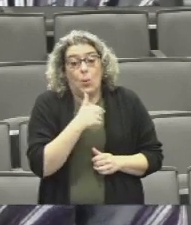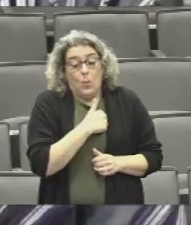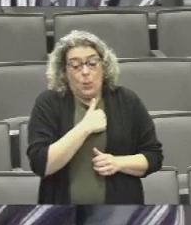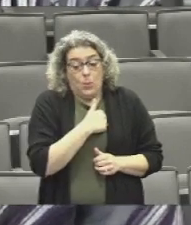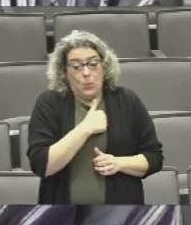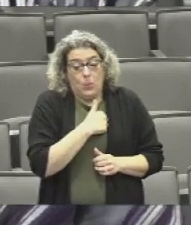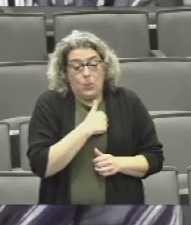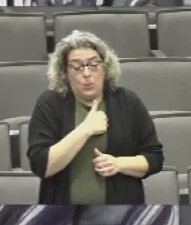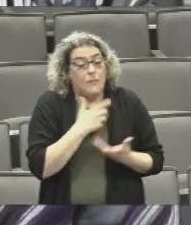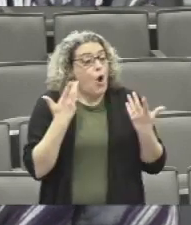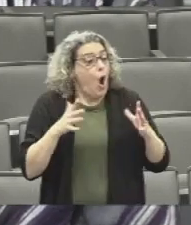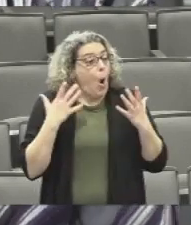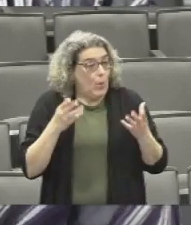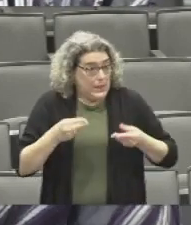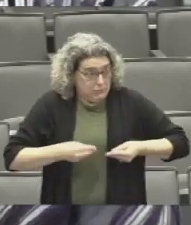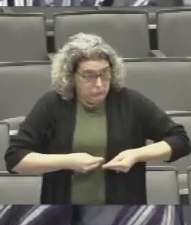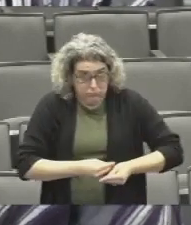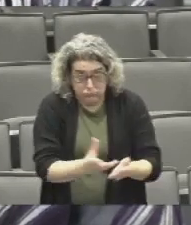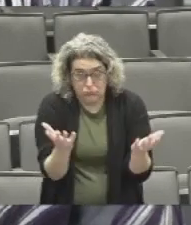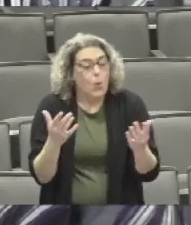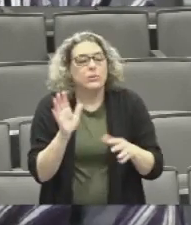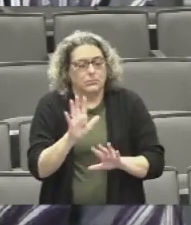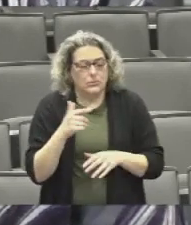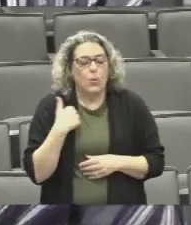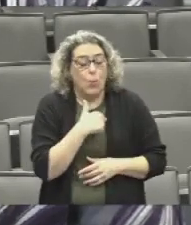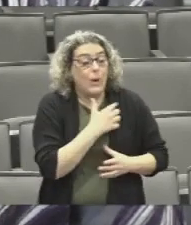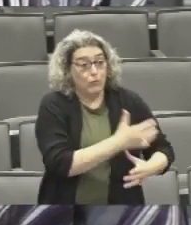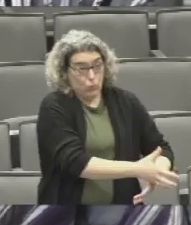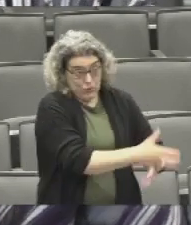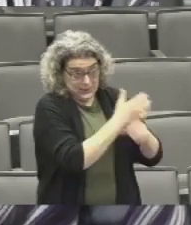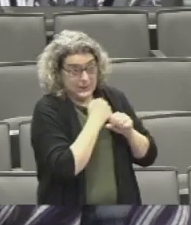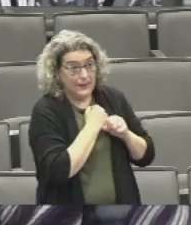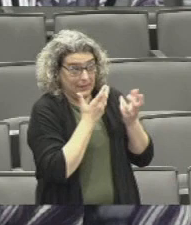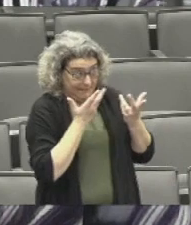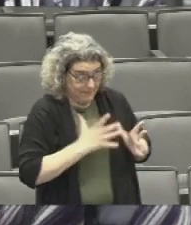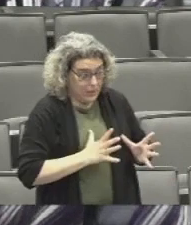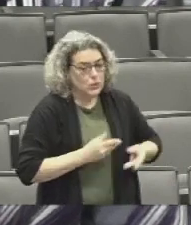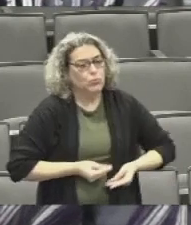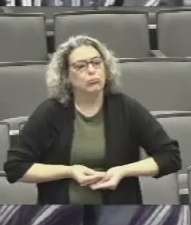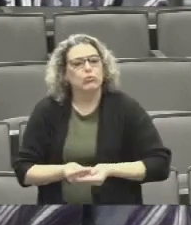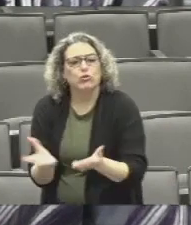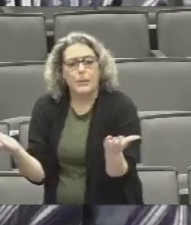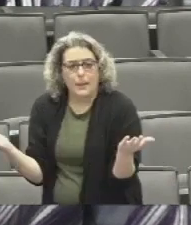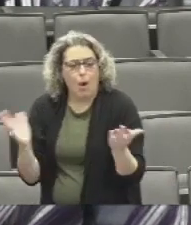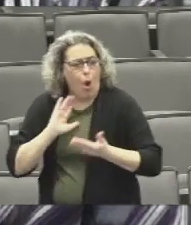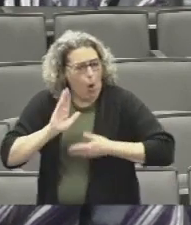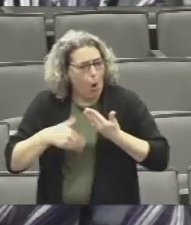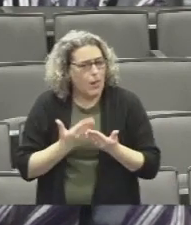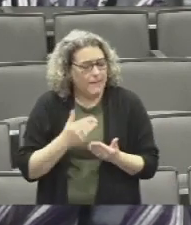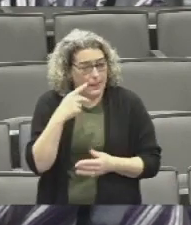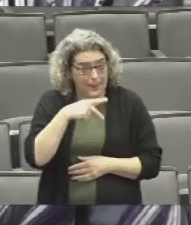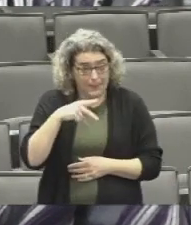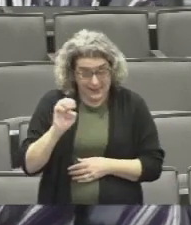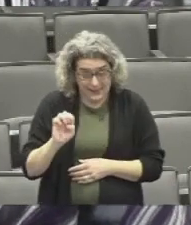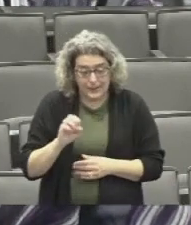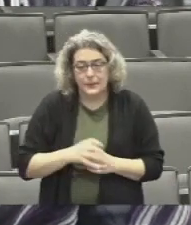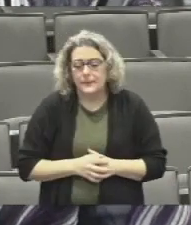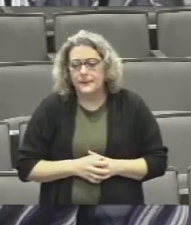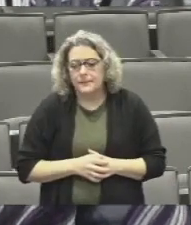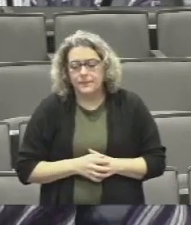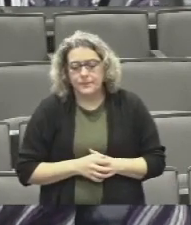we distributed all of it. We seem to be pretty good on PPE in general, and that's also